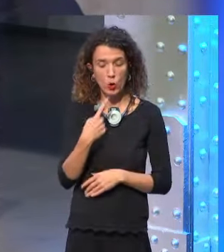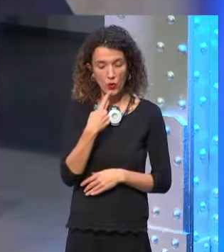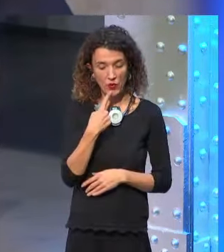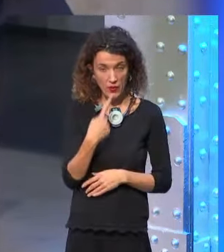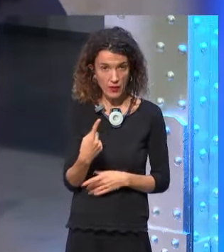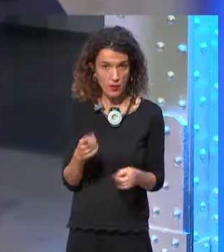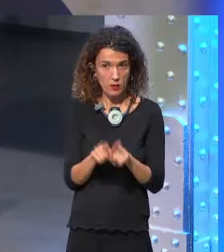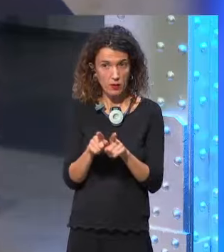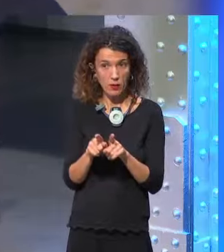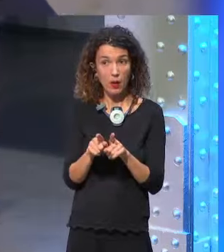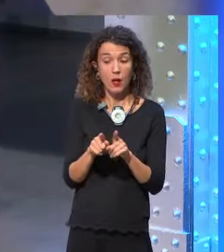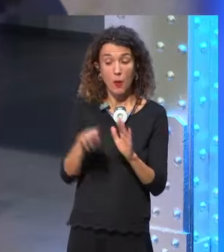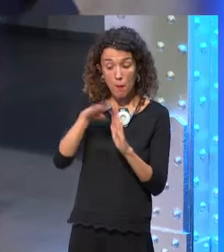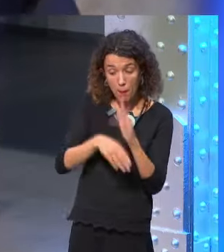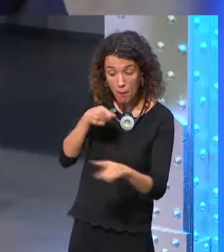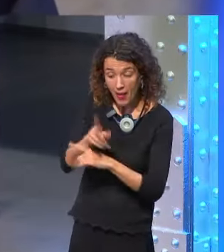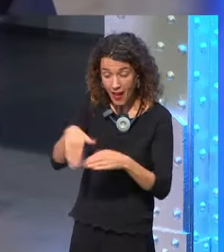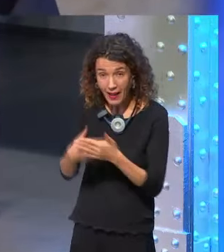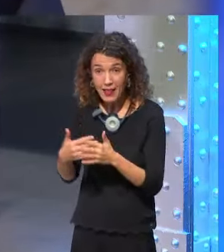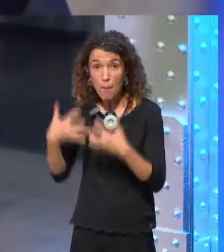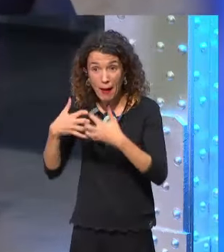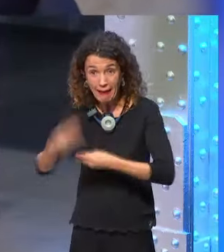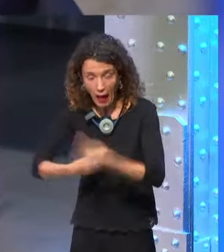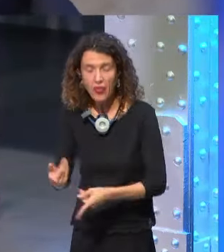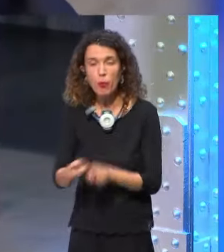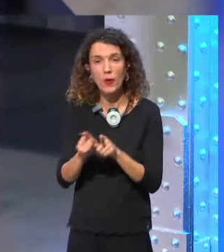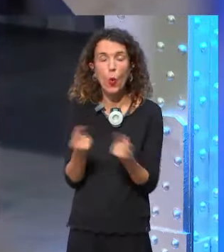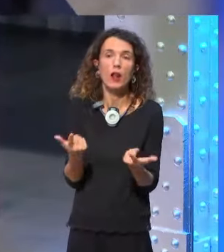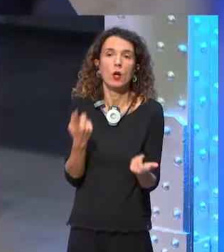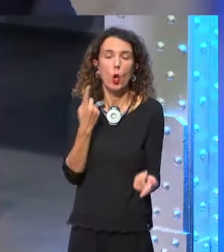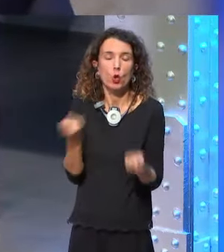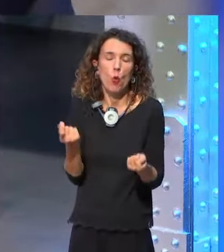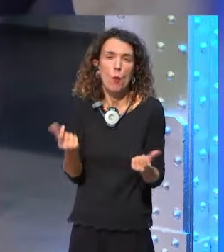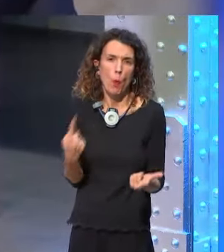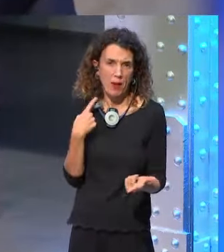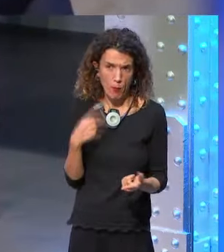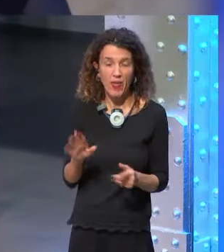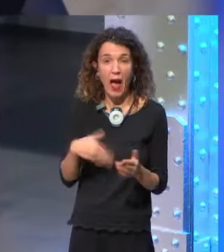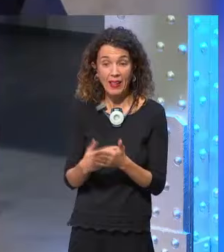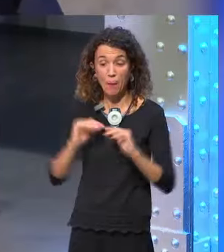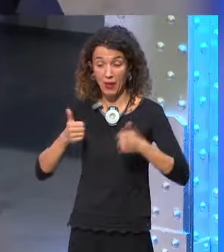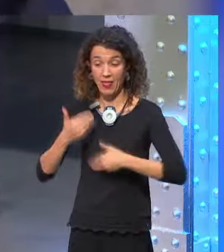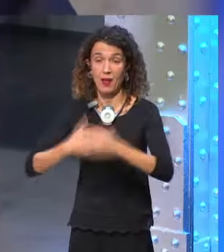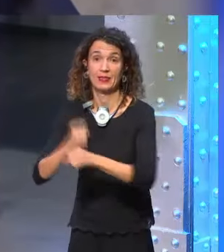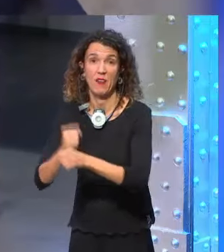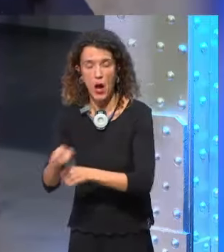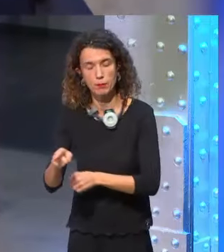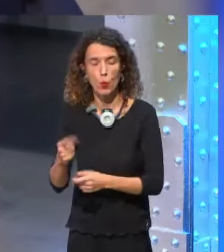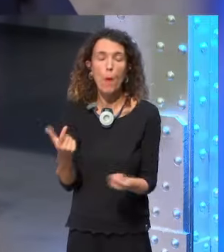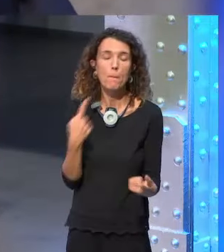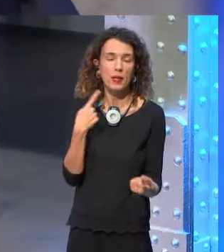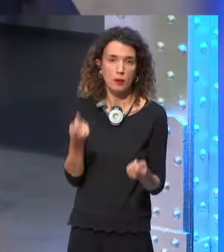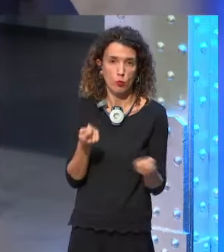look at this as a loss of control. I understand this point of view, but actually it's one of the most amazing things which you can have as architect,